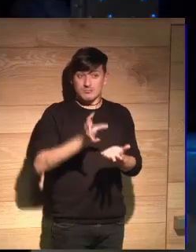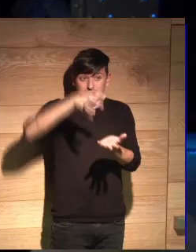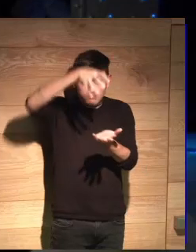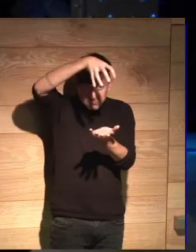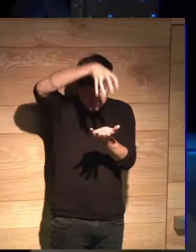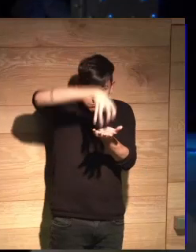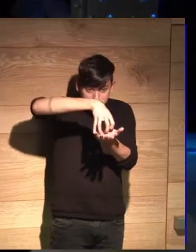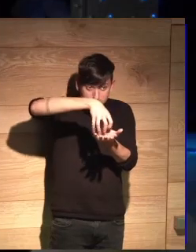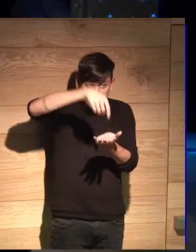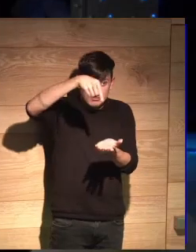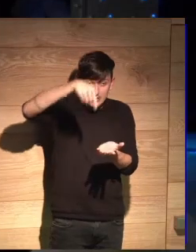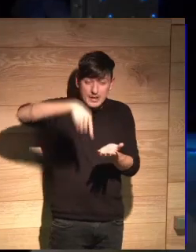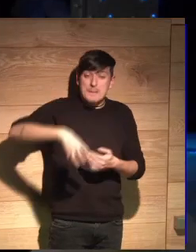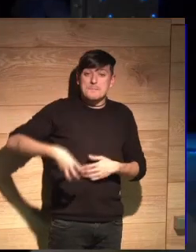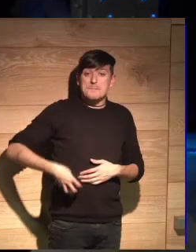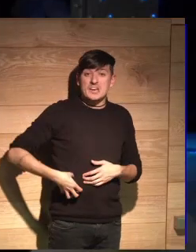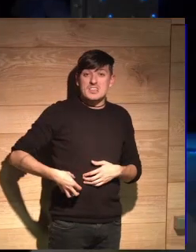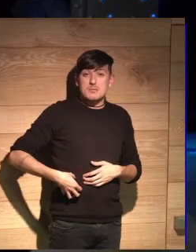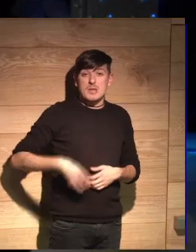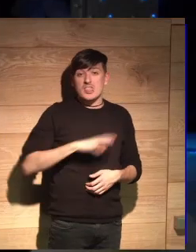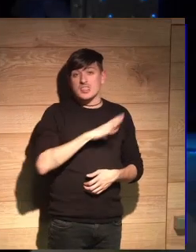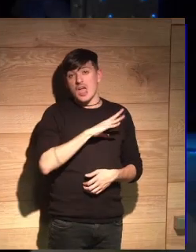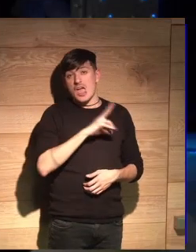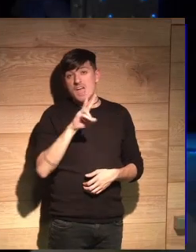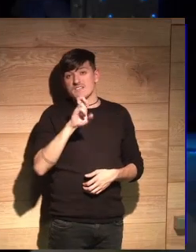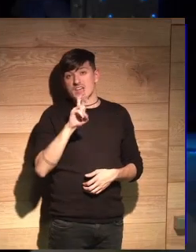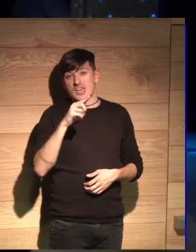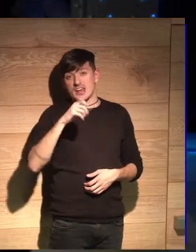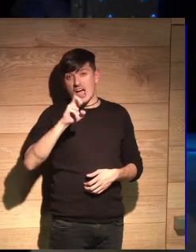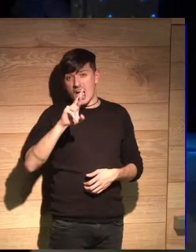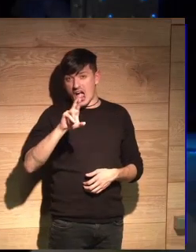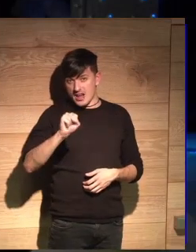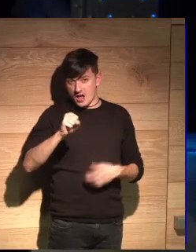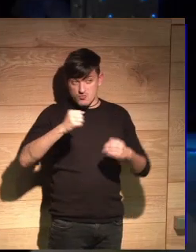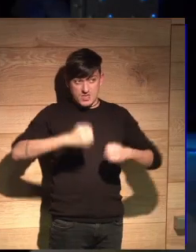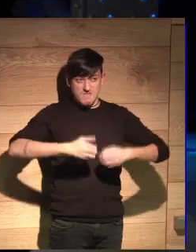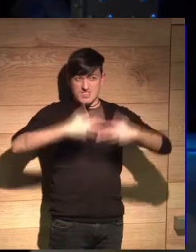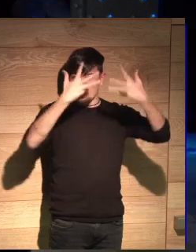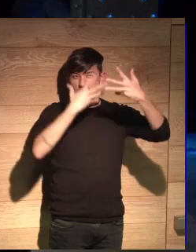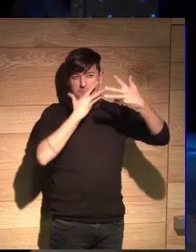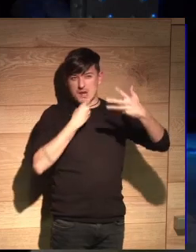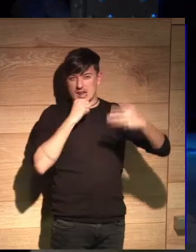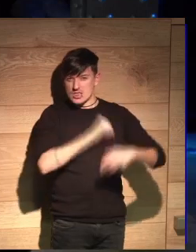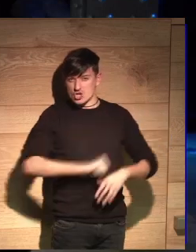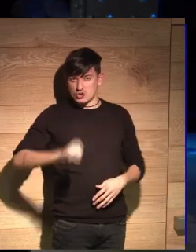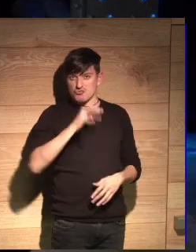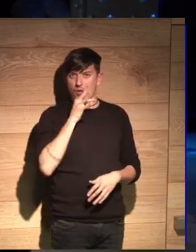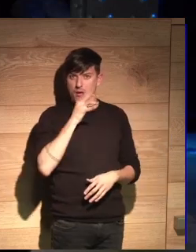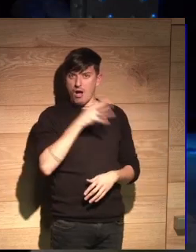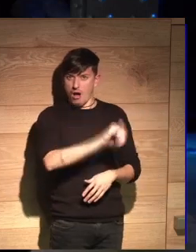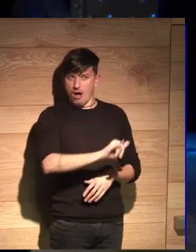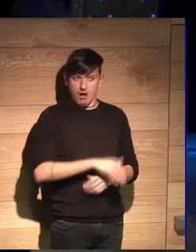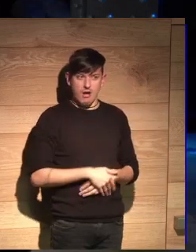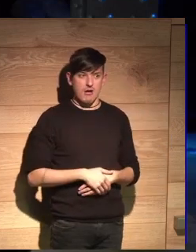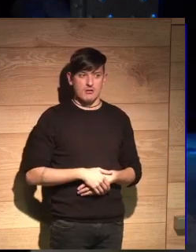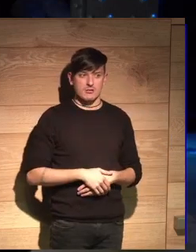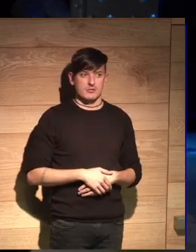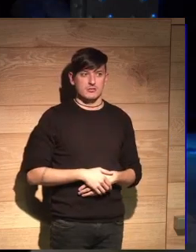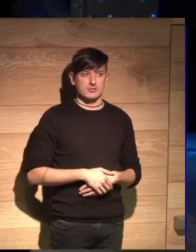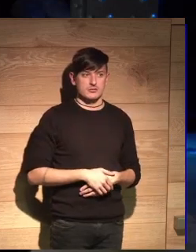was installed here, really nearby at Príncipe de Vergara, in a building that is still